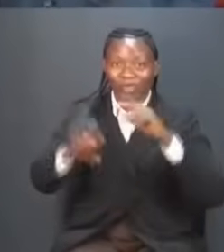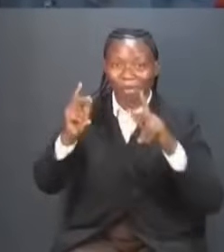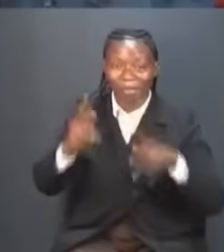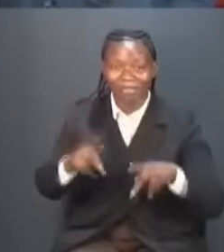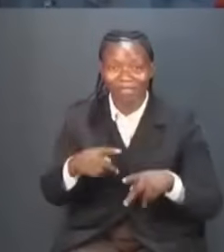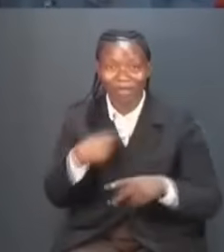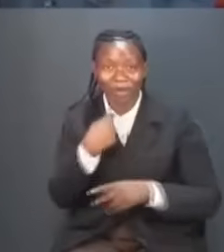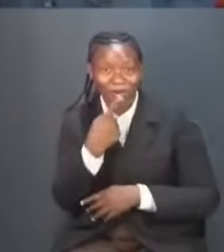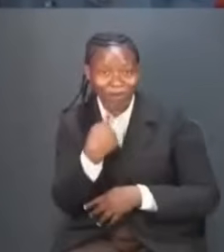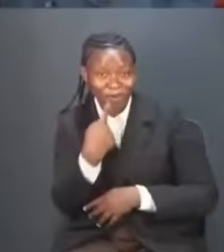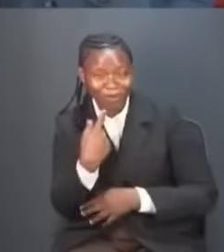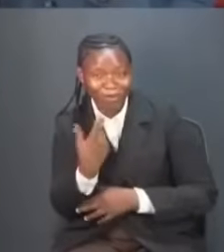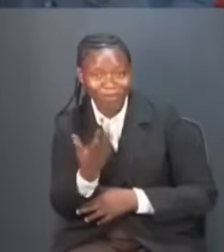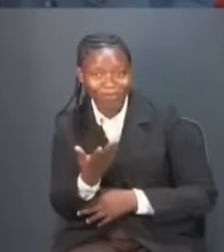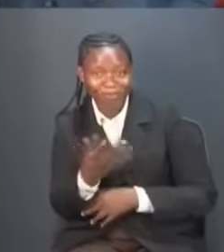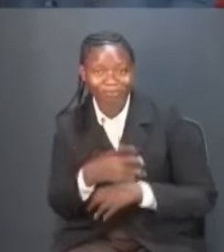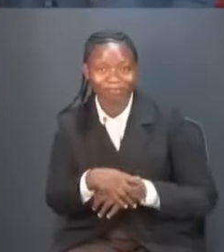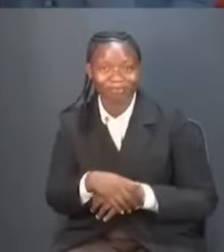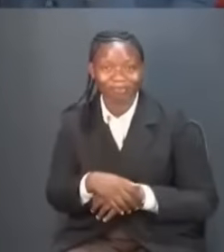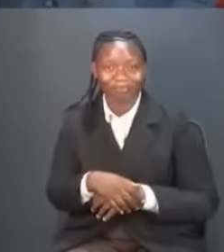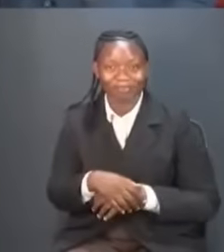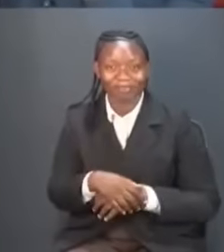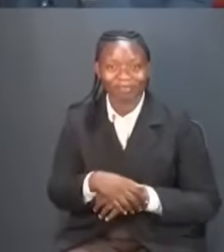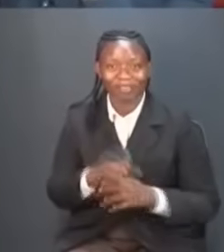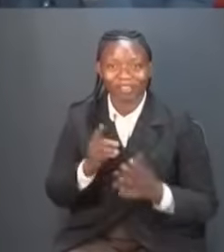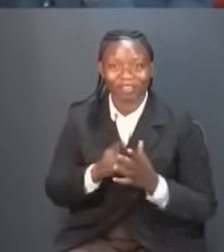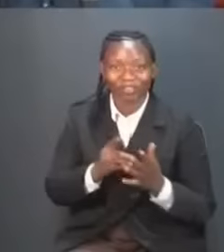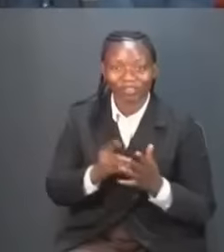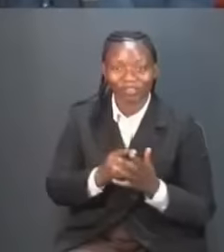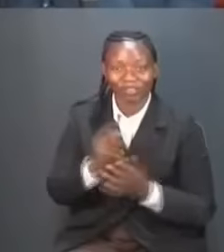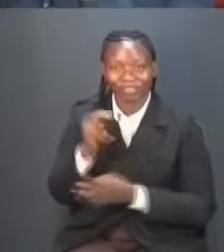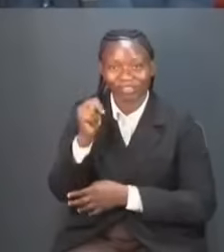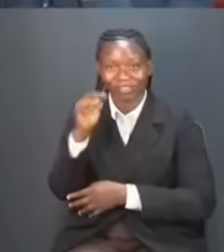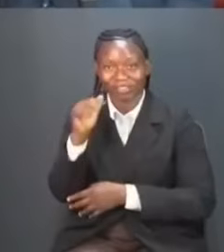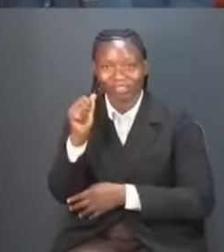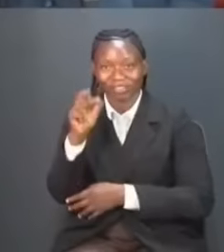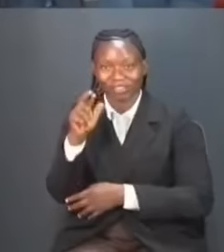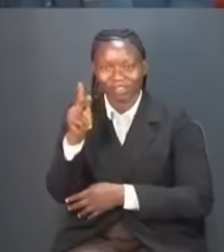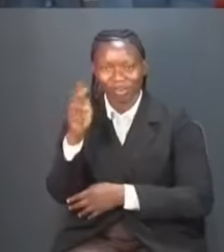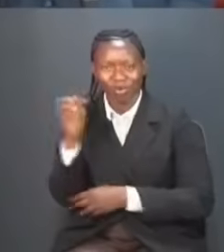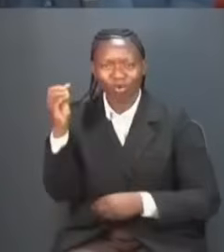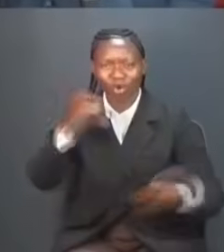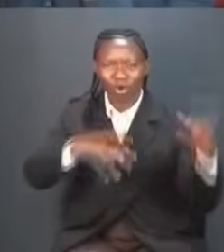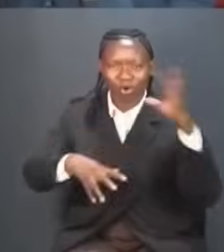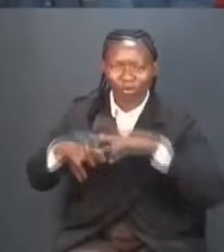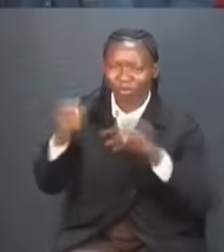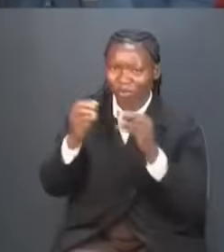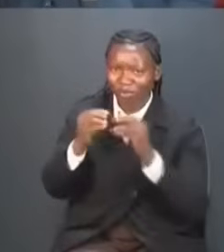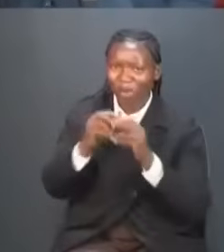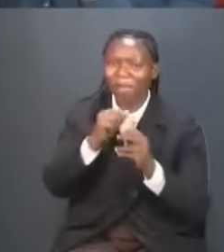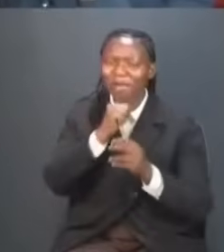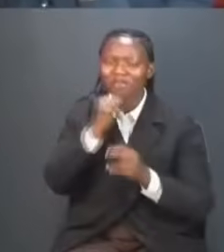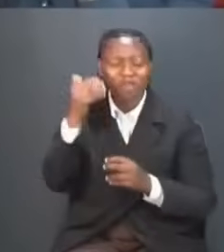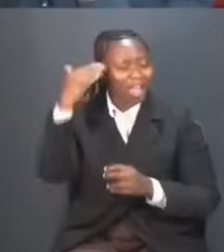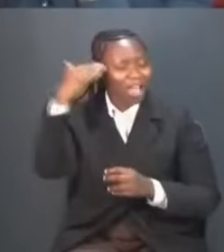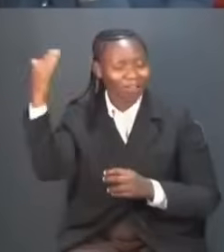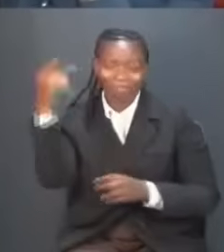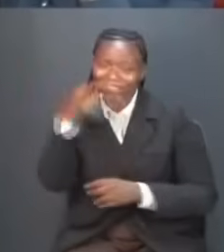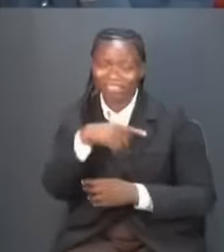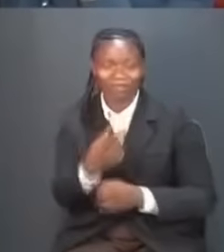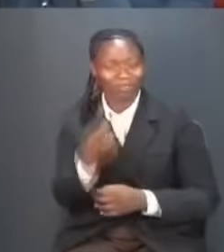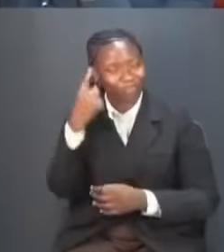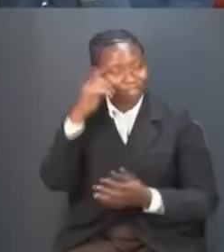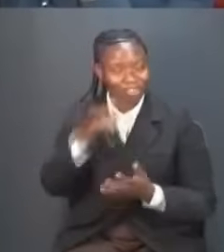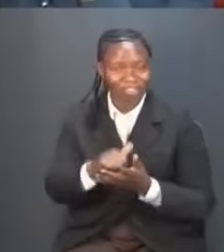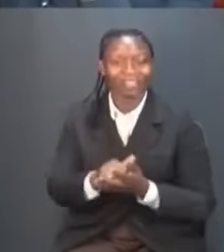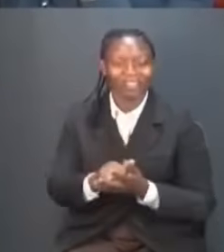is Dr. Nyako. He has also been participating. I don't think you have acknowledged him for that. And